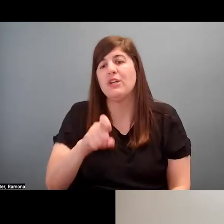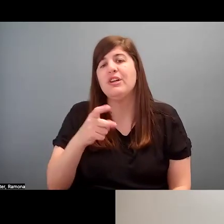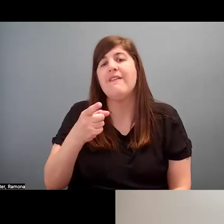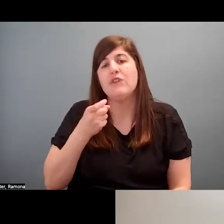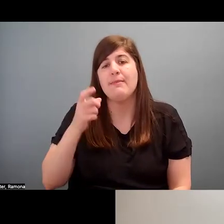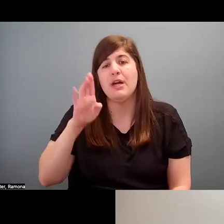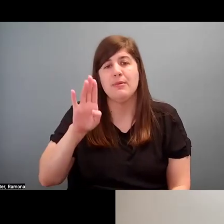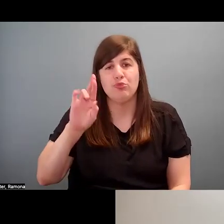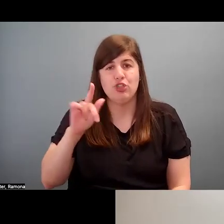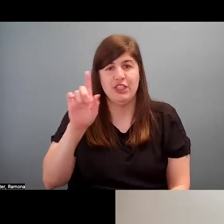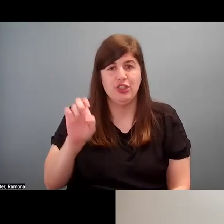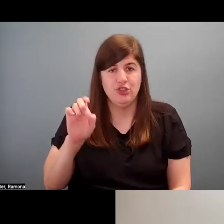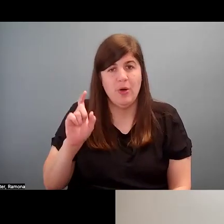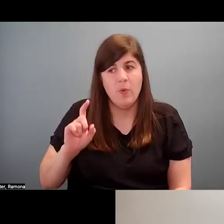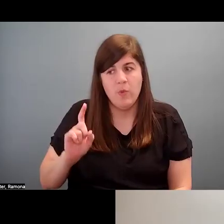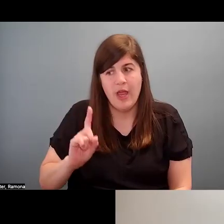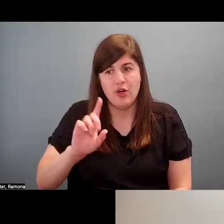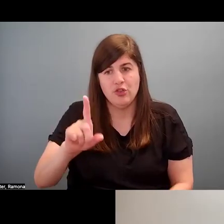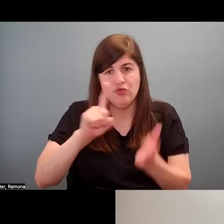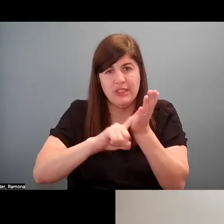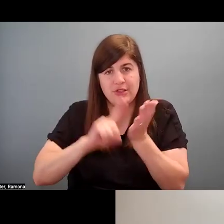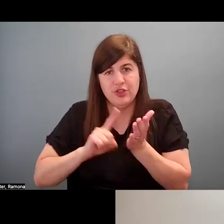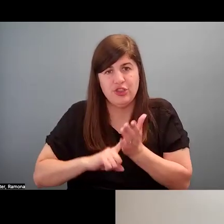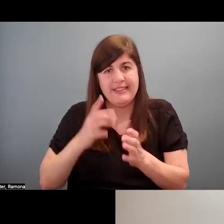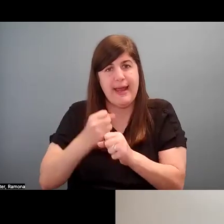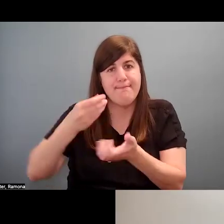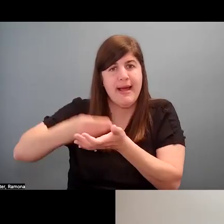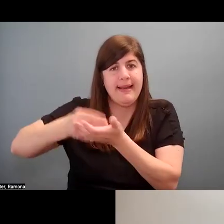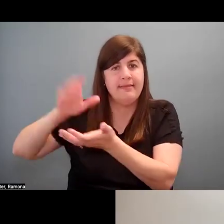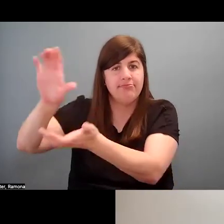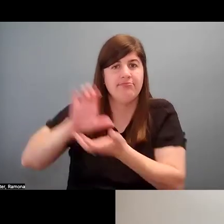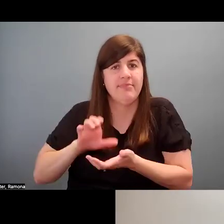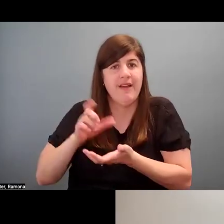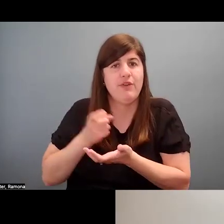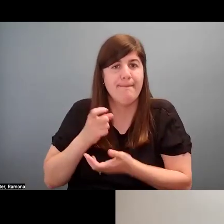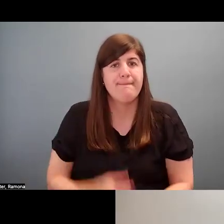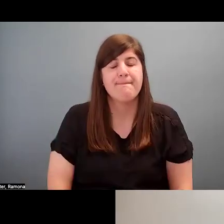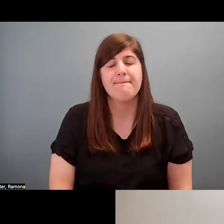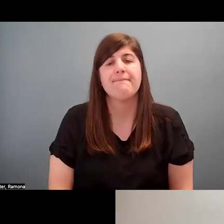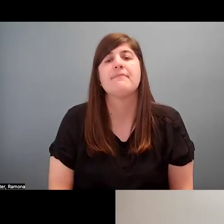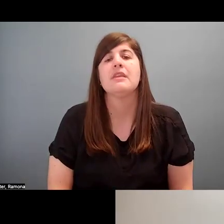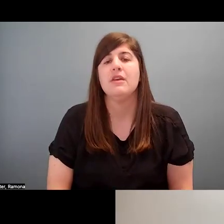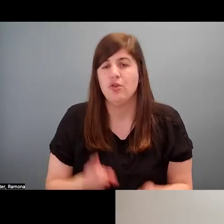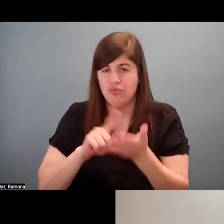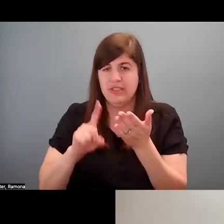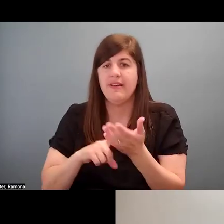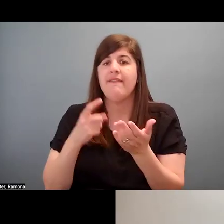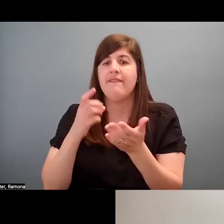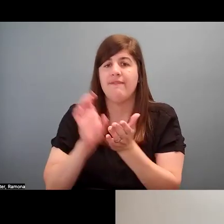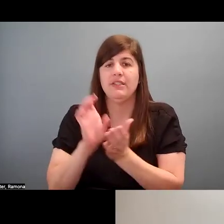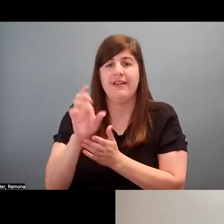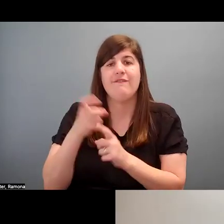from Bridge. Where does your research receive its funding from? The research has mostly been funded by